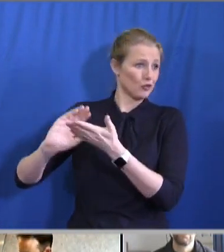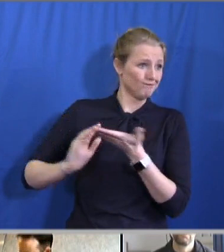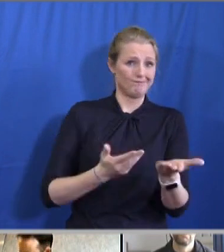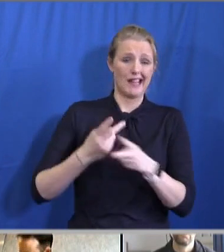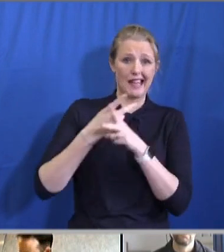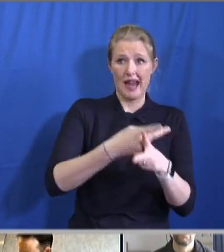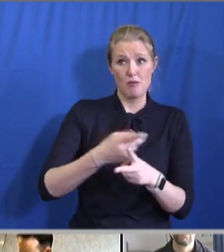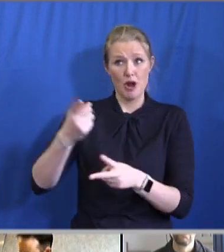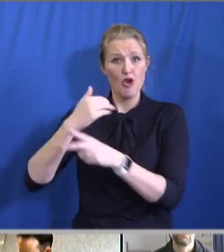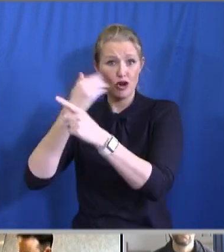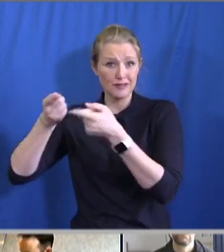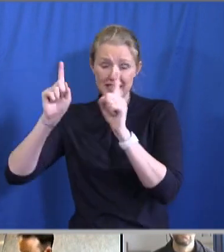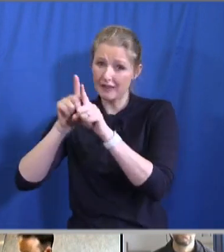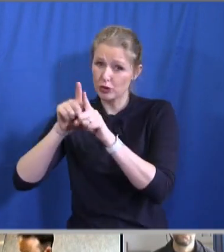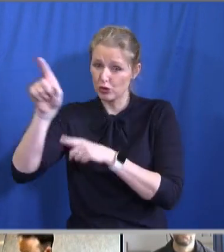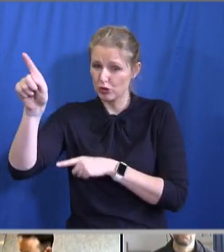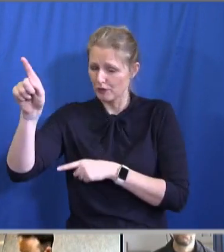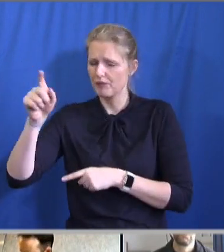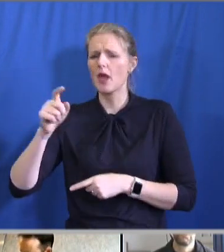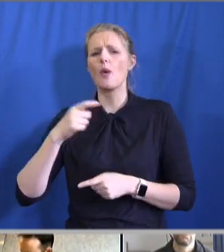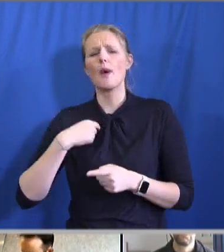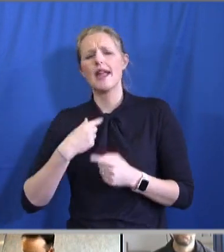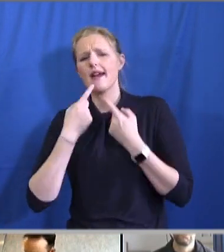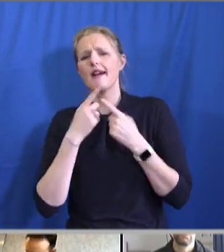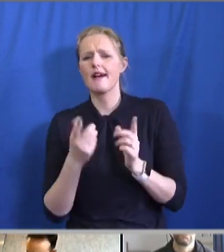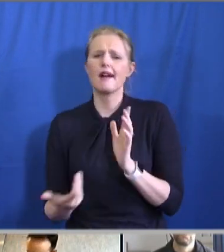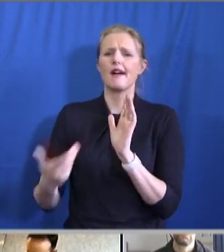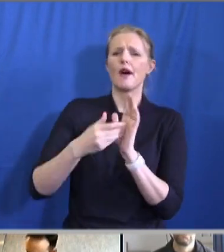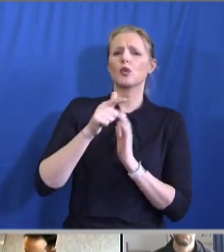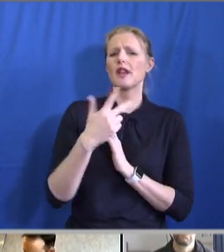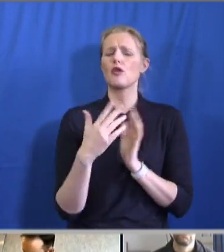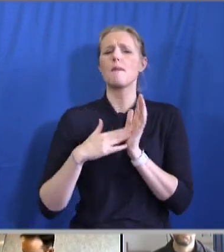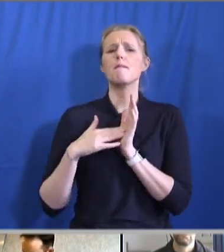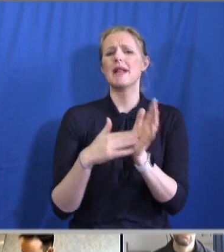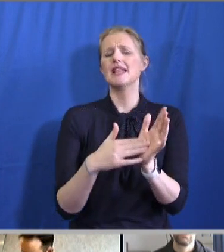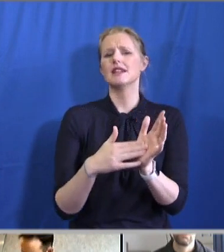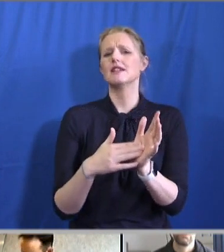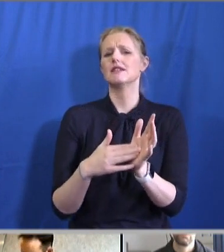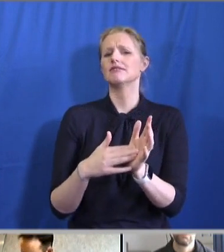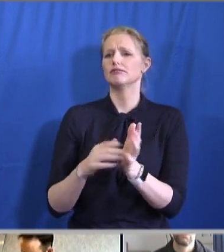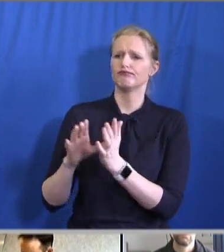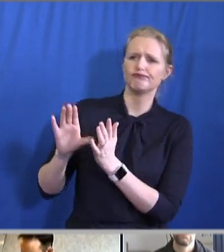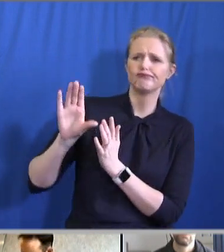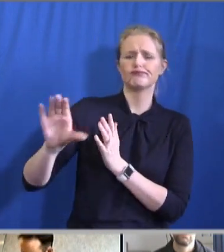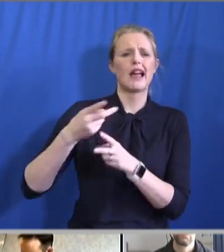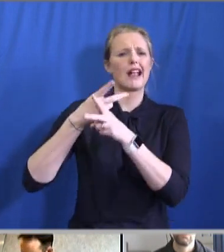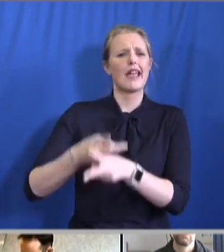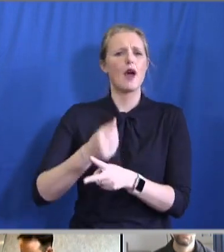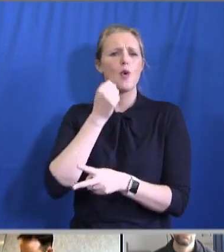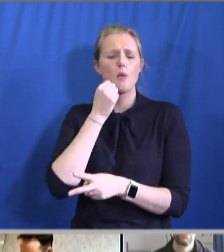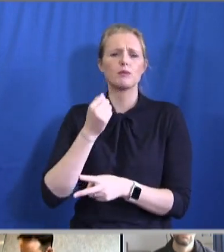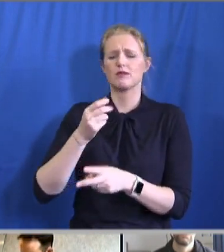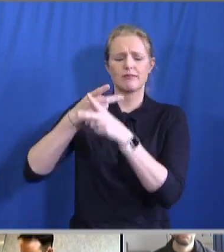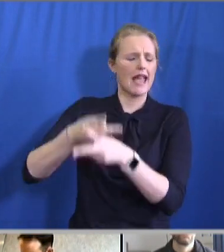independent sector in regards to, as I spoke about, the ability for them to increase wages, terms and conditions, but also career progression as